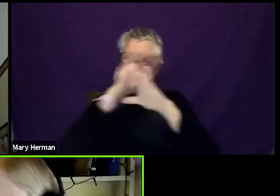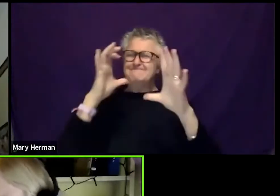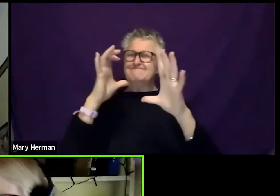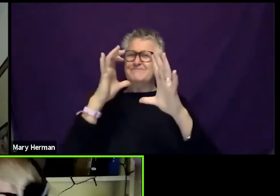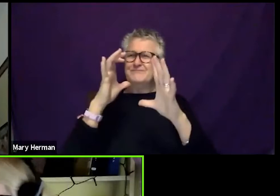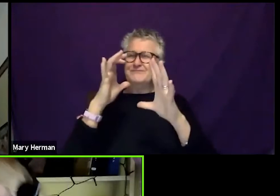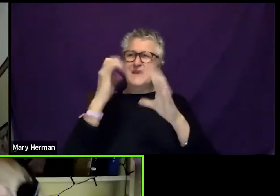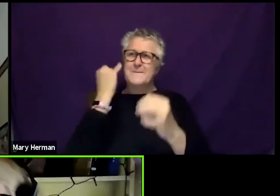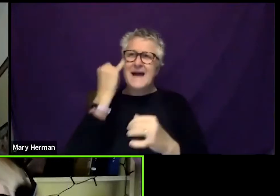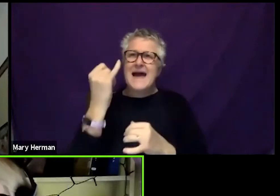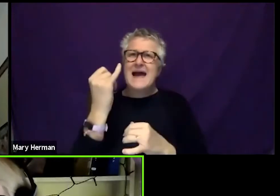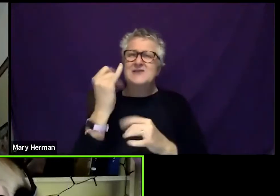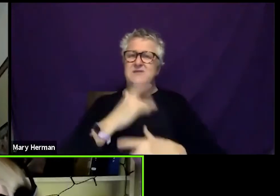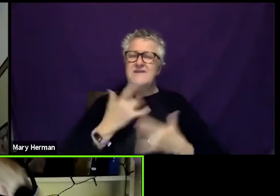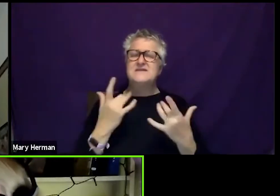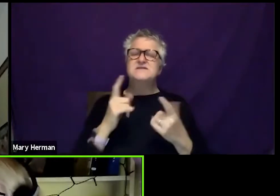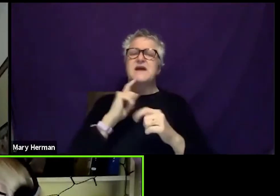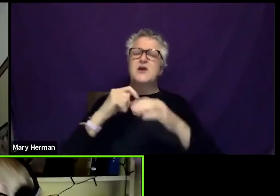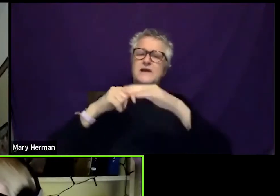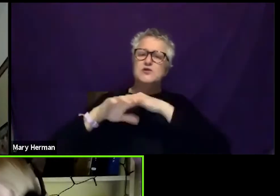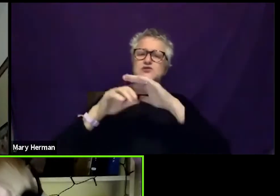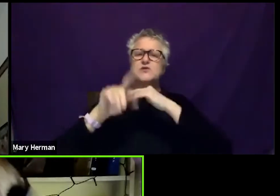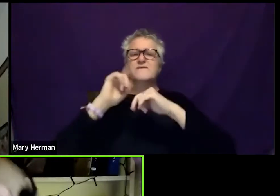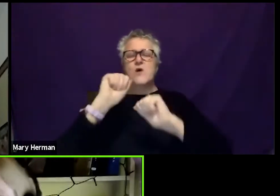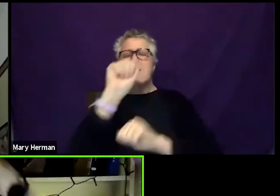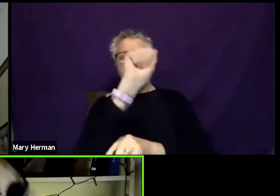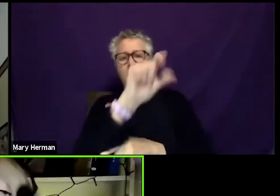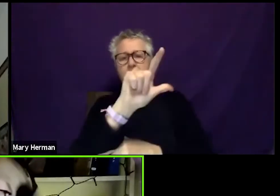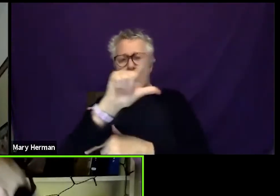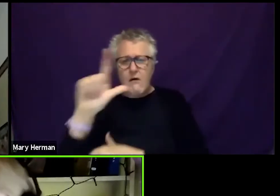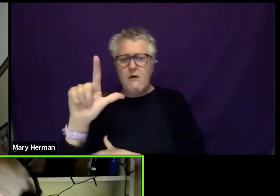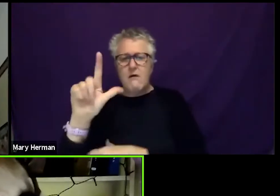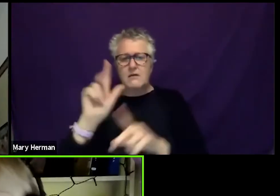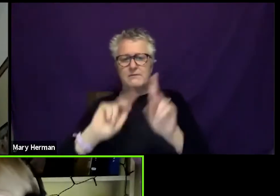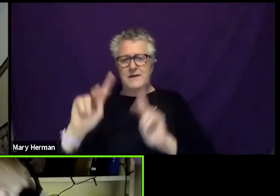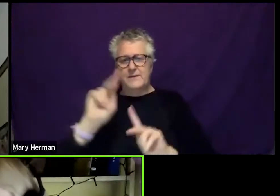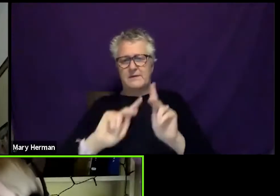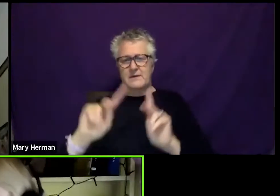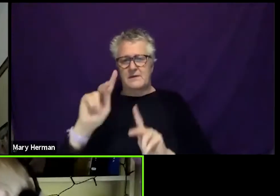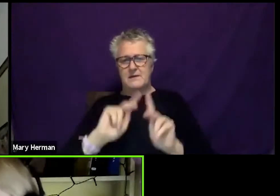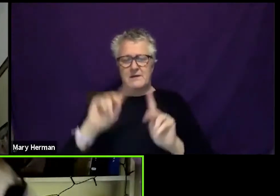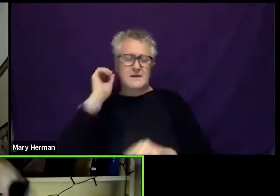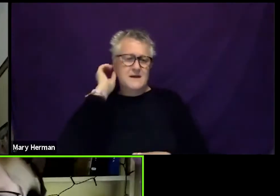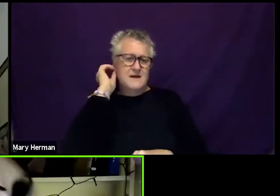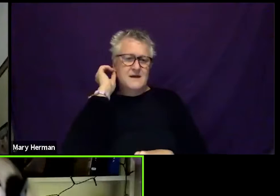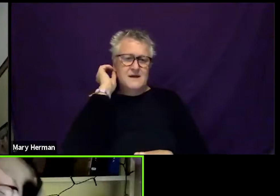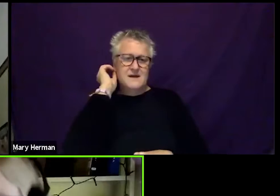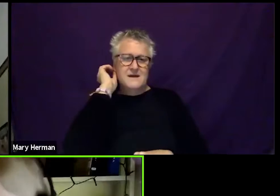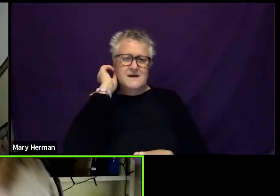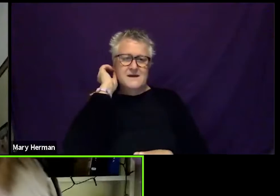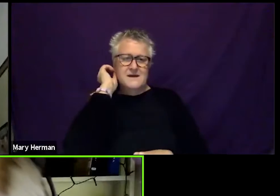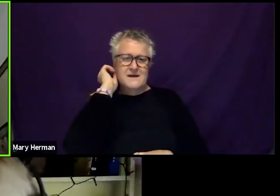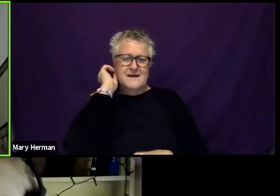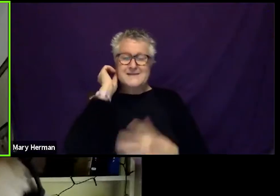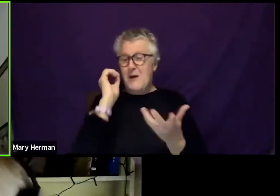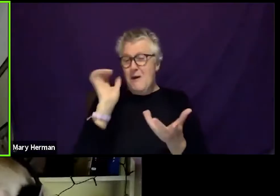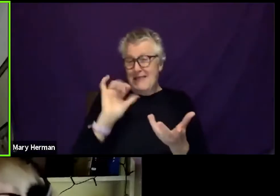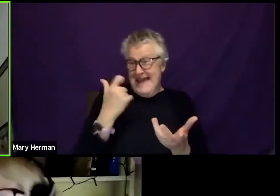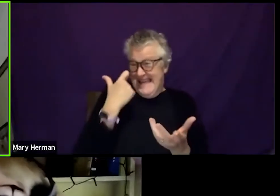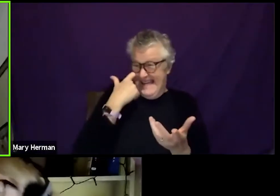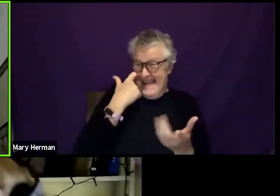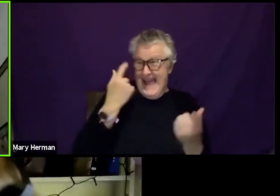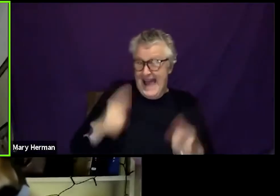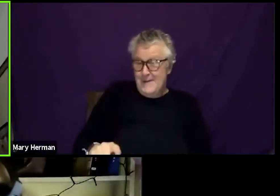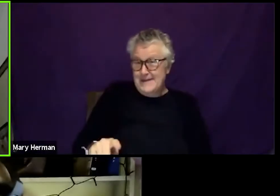everyone. So when someone turns up to the quiz and is like, I've got a picture round, and I'm like, I can't see it.